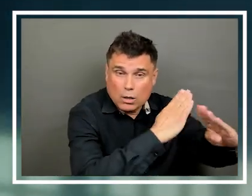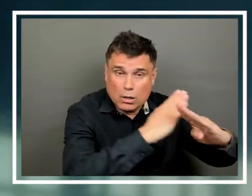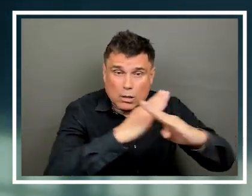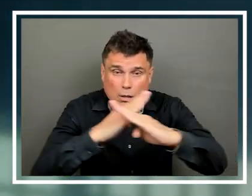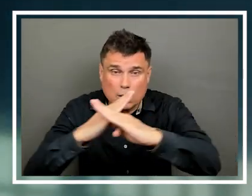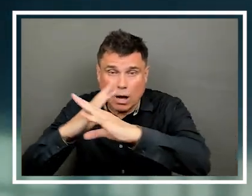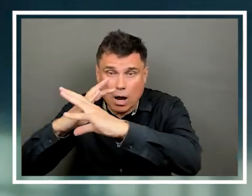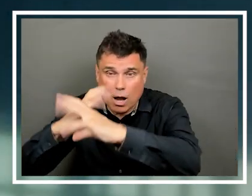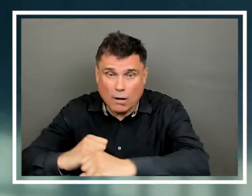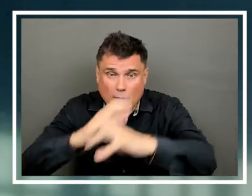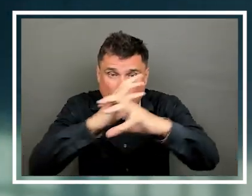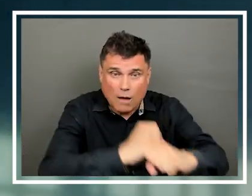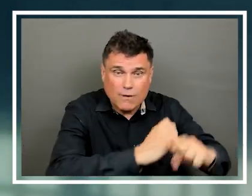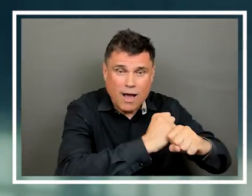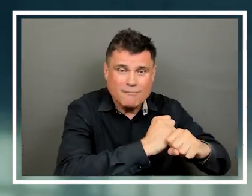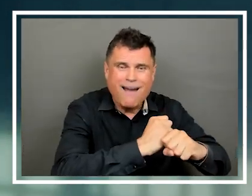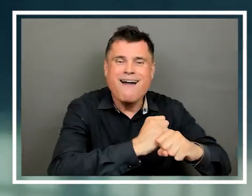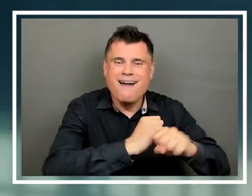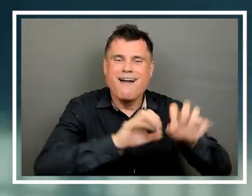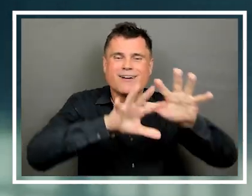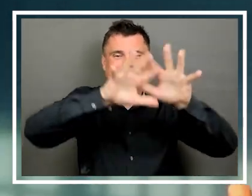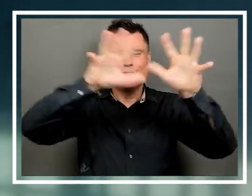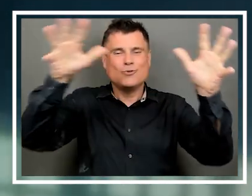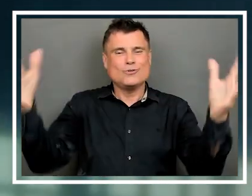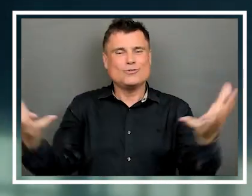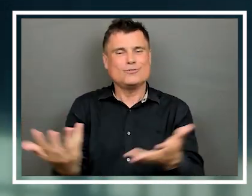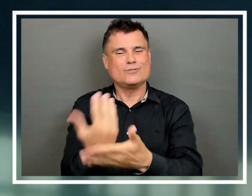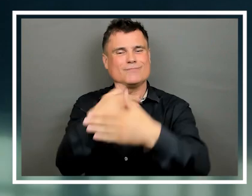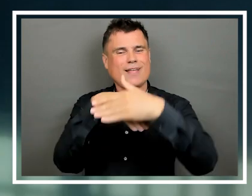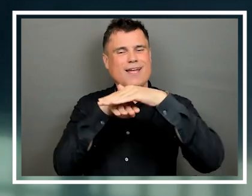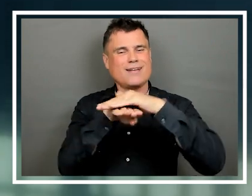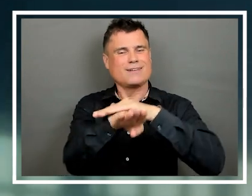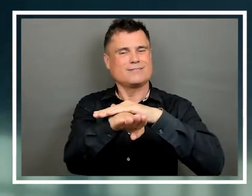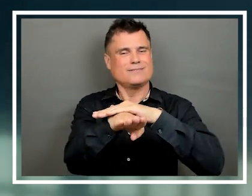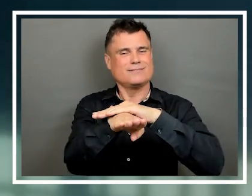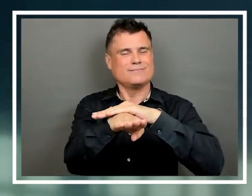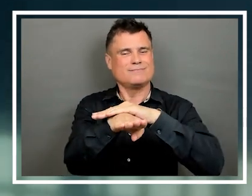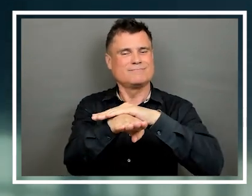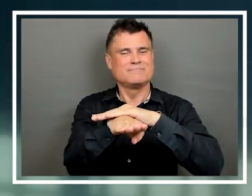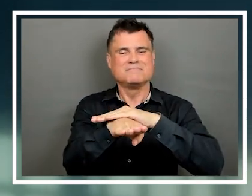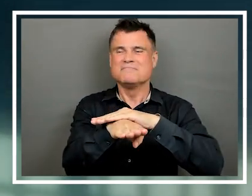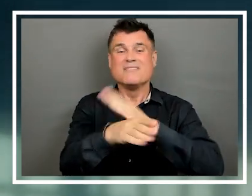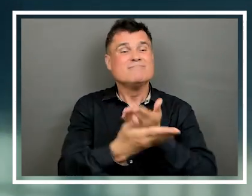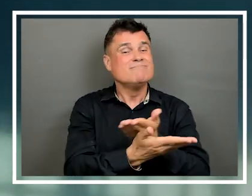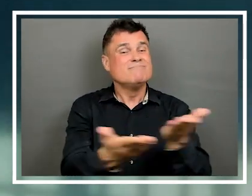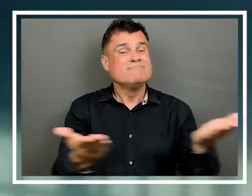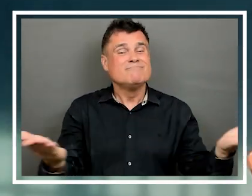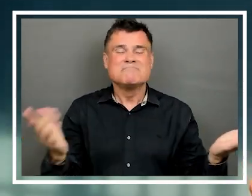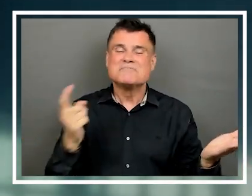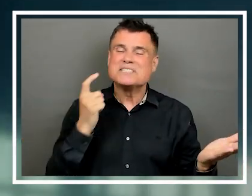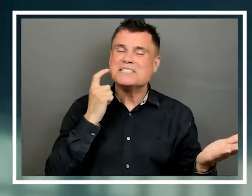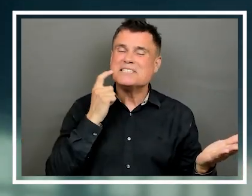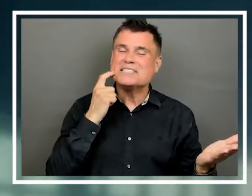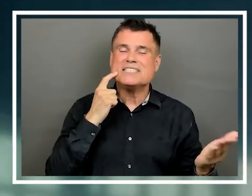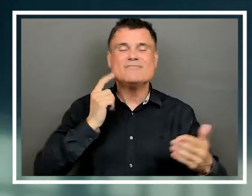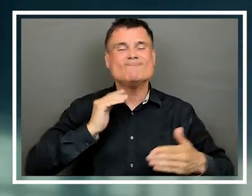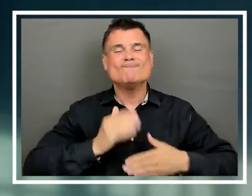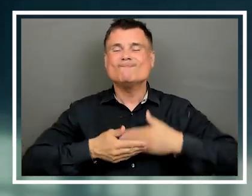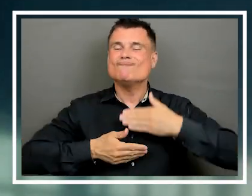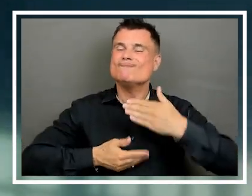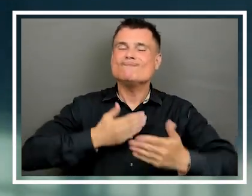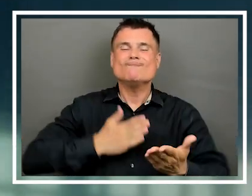If all barriers are removed, we would all enjoy universal access. Everything would be very easy.